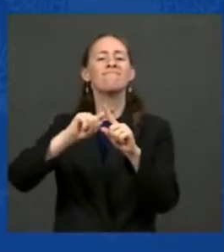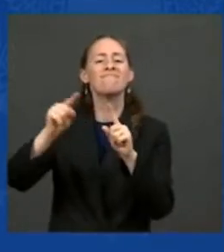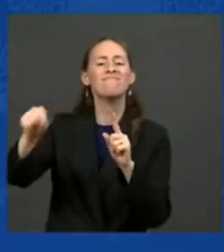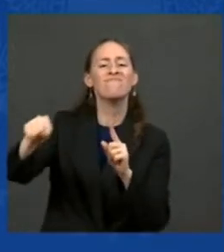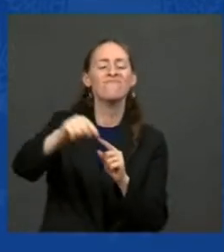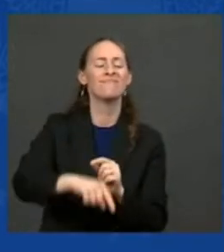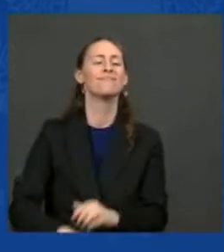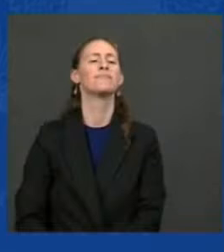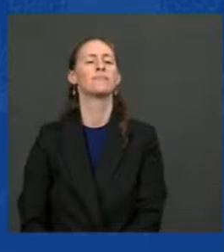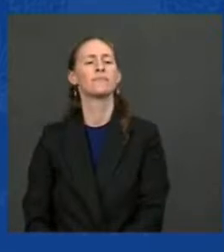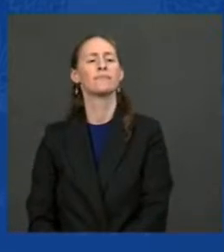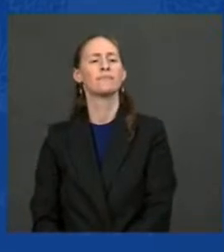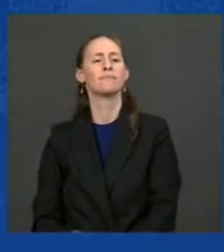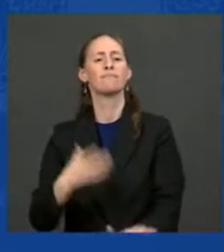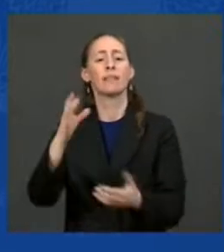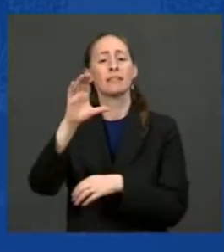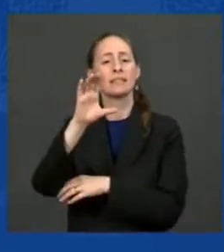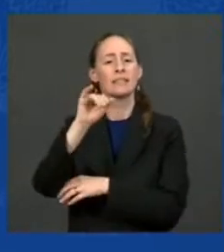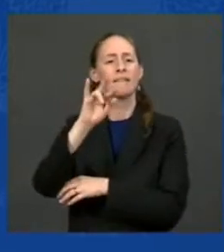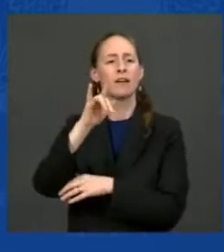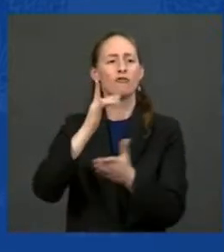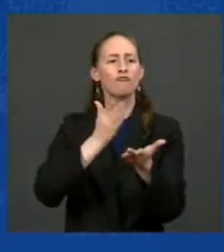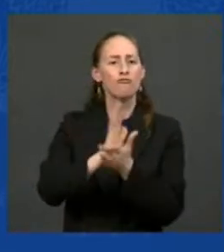on civil rights legislation in the 60s,